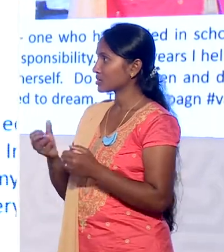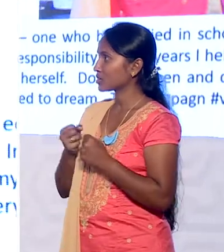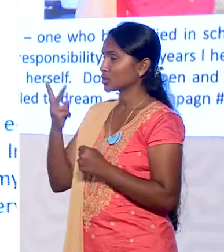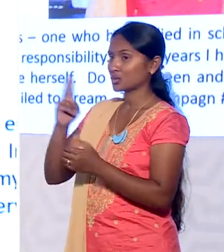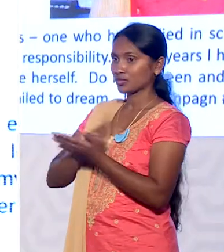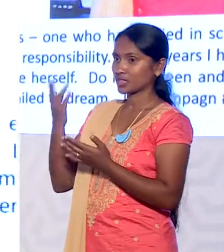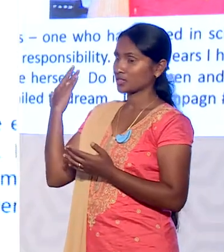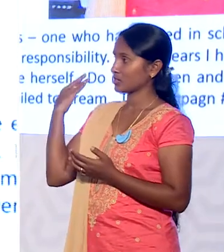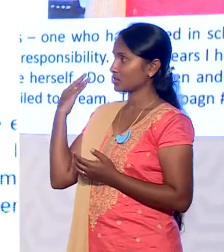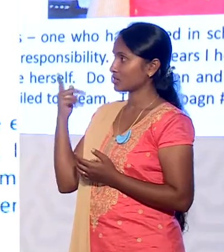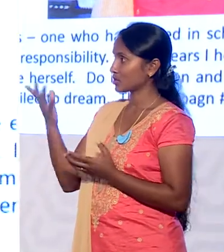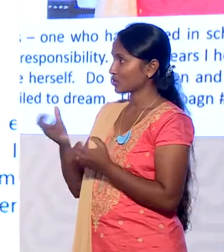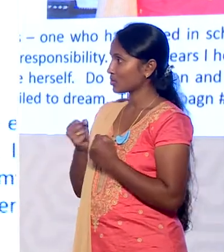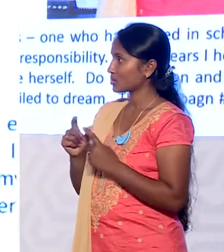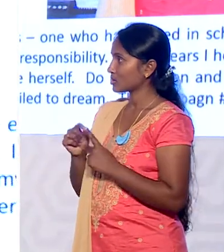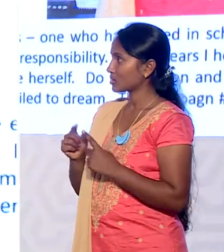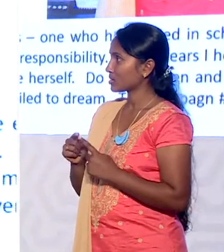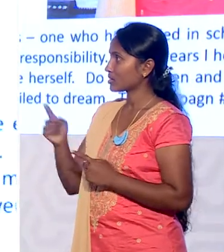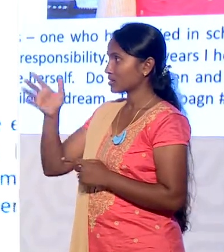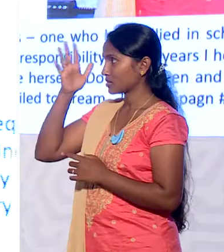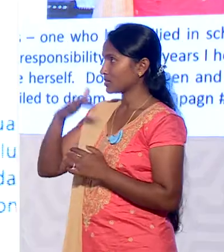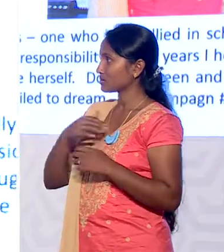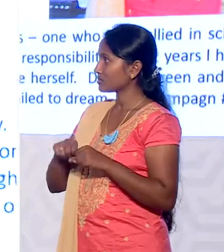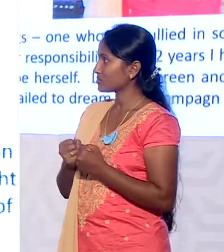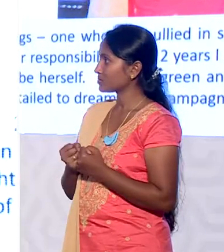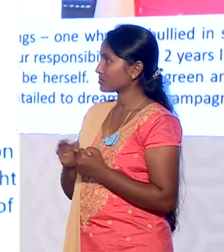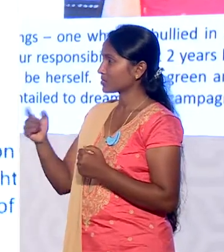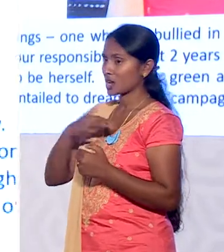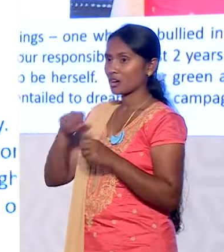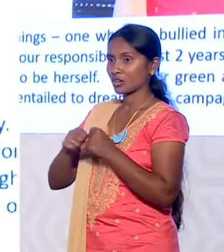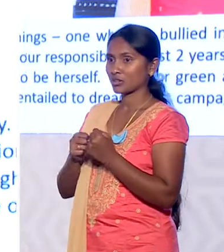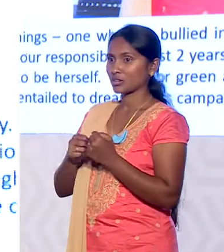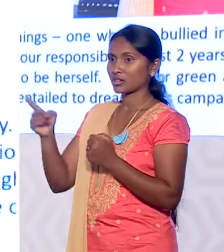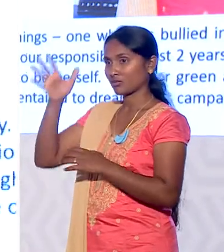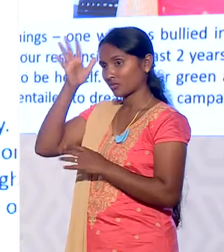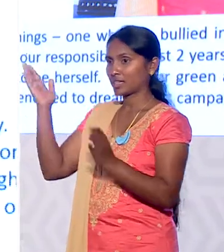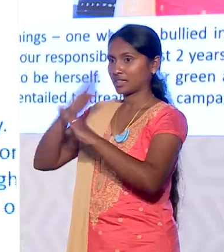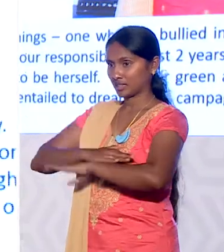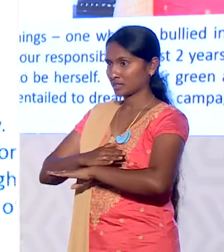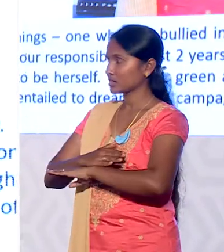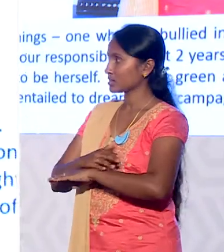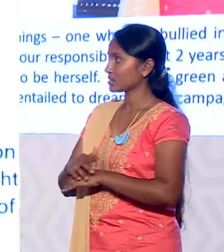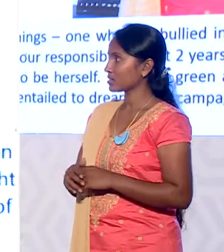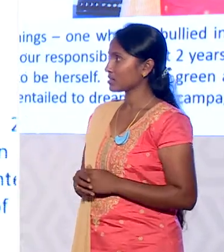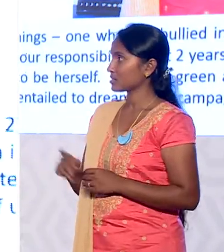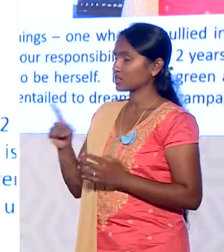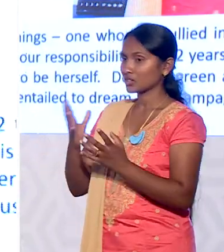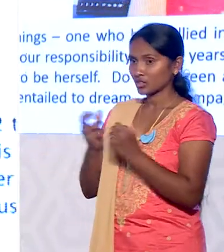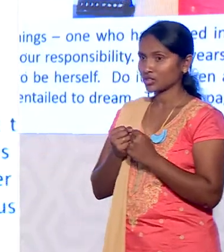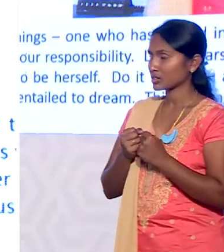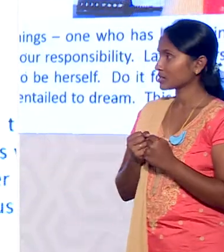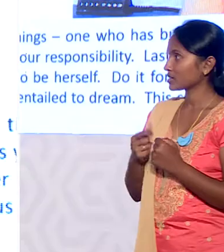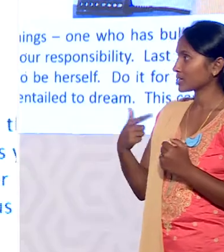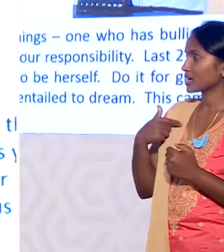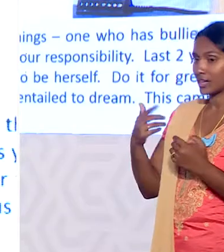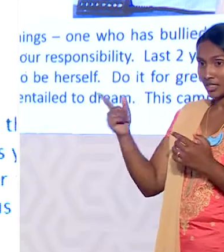ago, though I had to remortgage my house to make valuable work, and my heart was broken after Dad died, it is such a relief to be able to say to you, I will